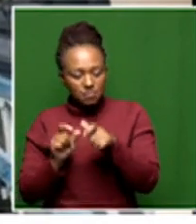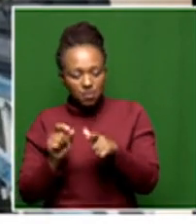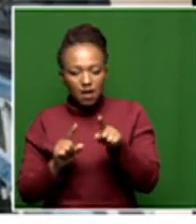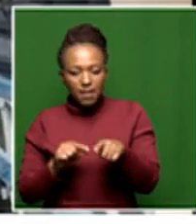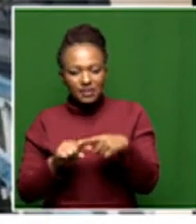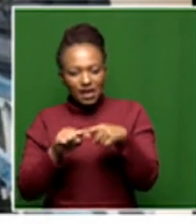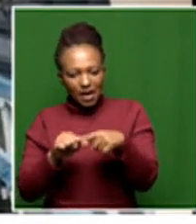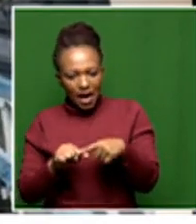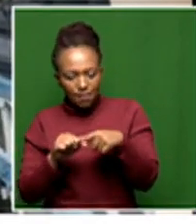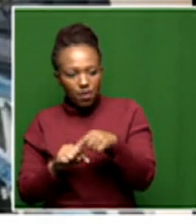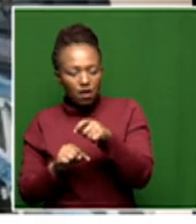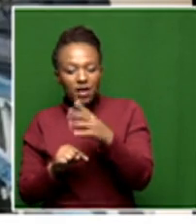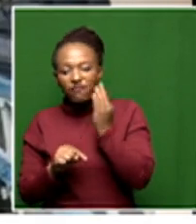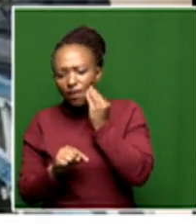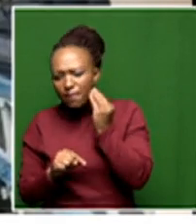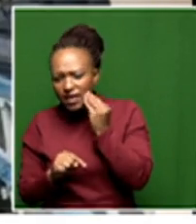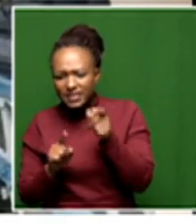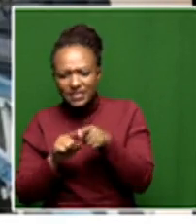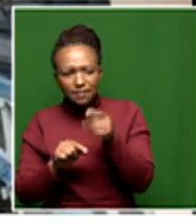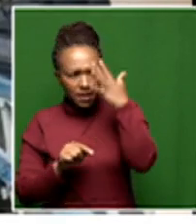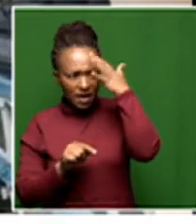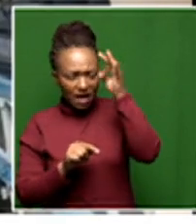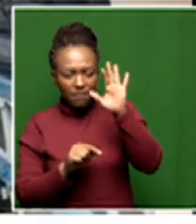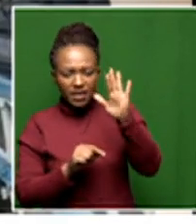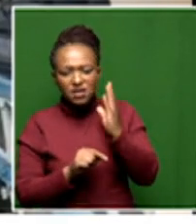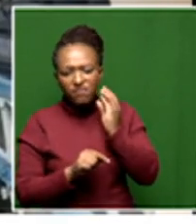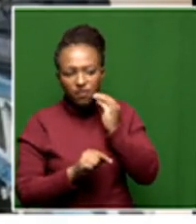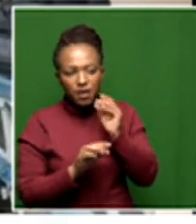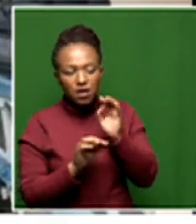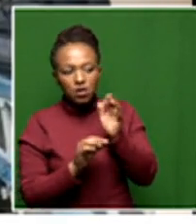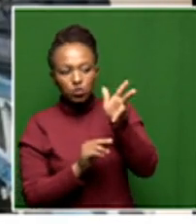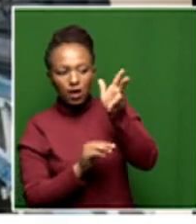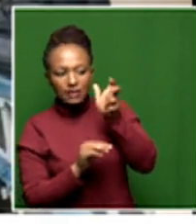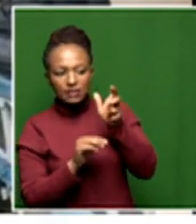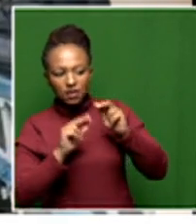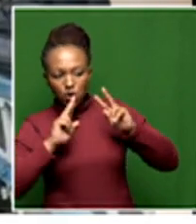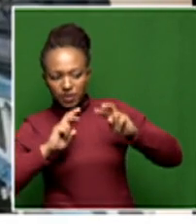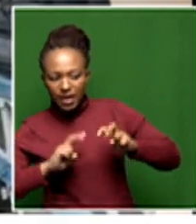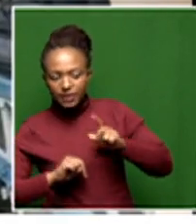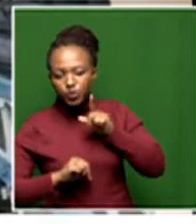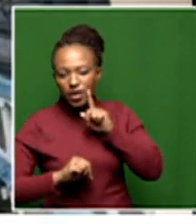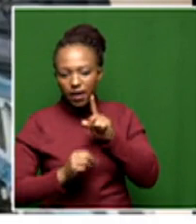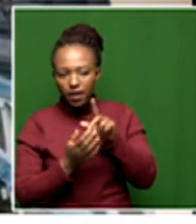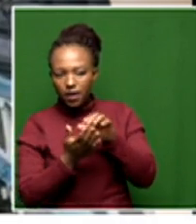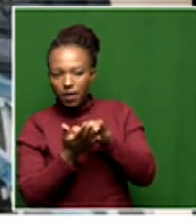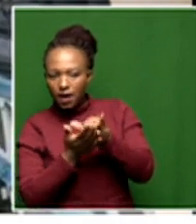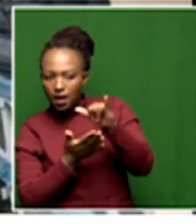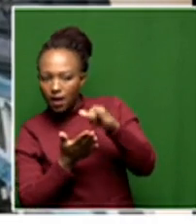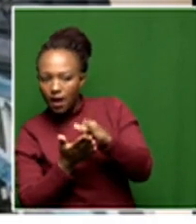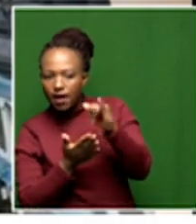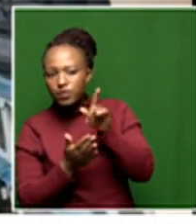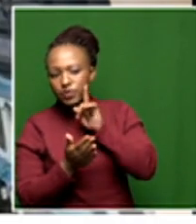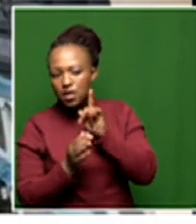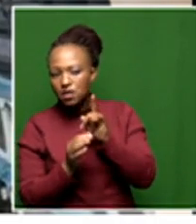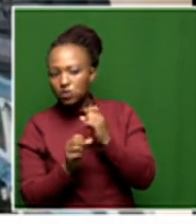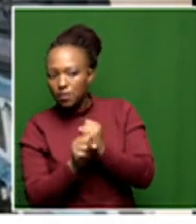use reliable sources and official government sources to do the right level of research, check the airlines that they're traveling with to make sure that